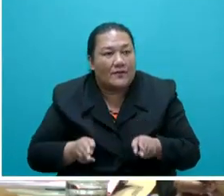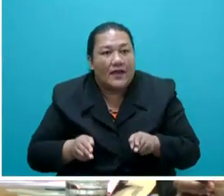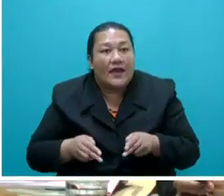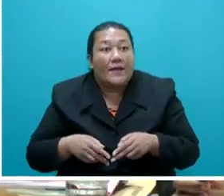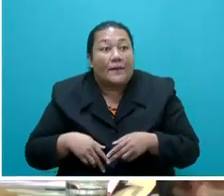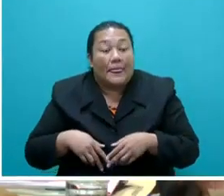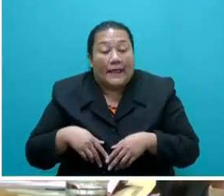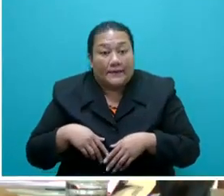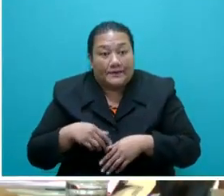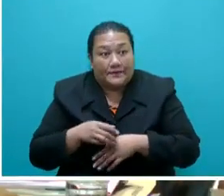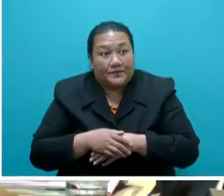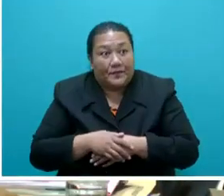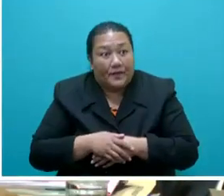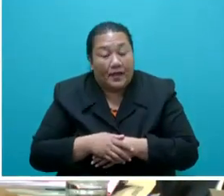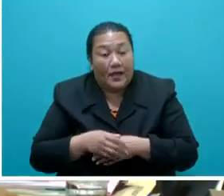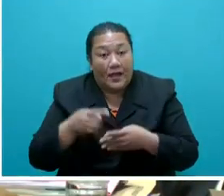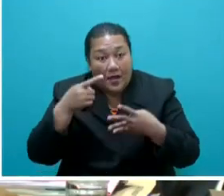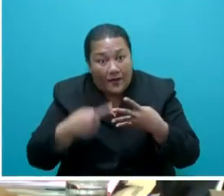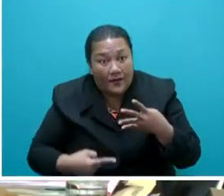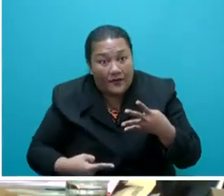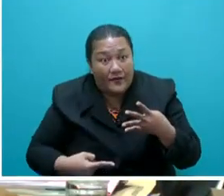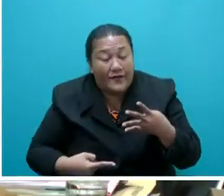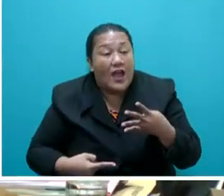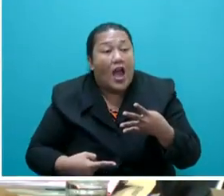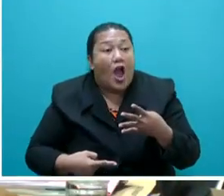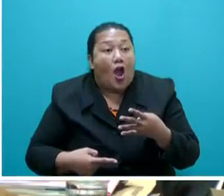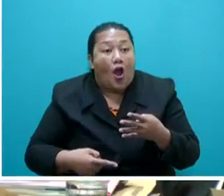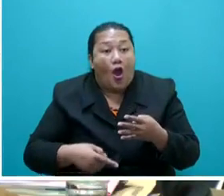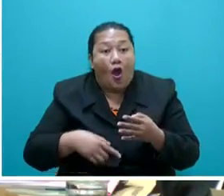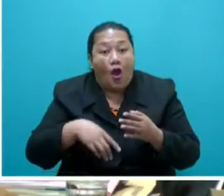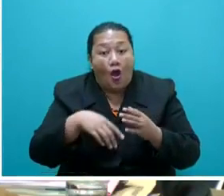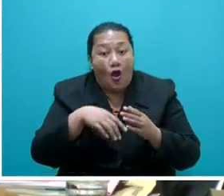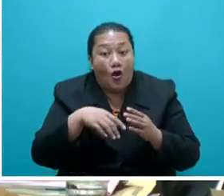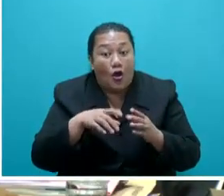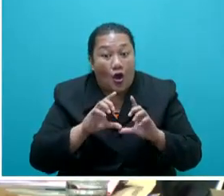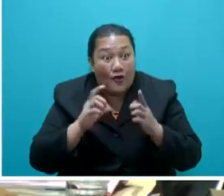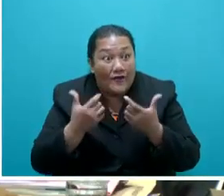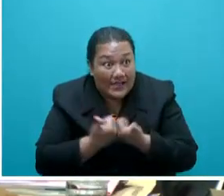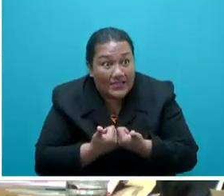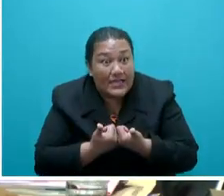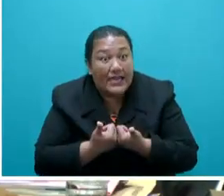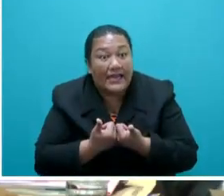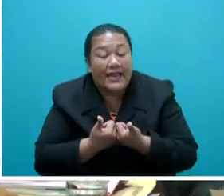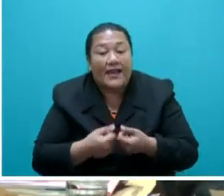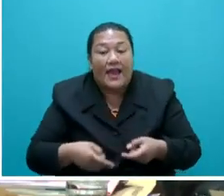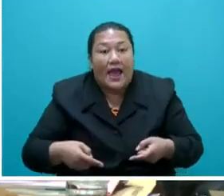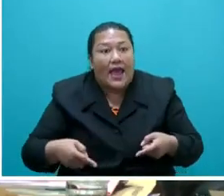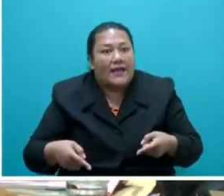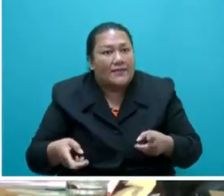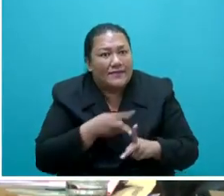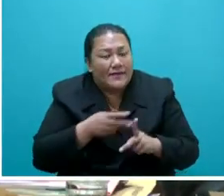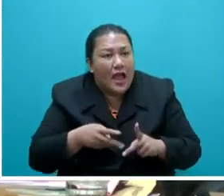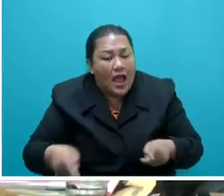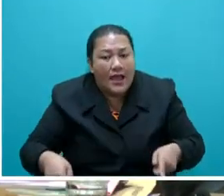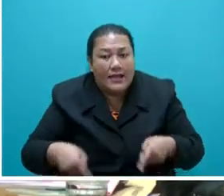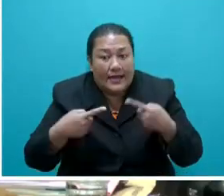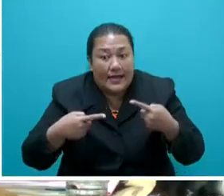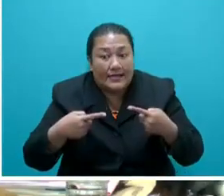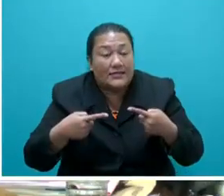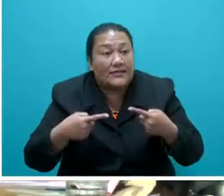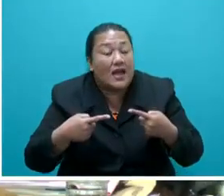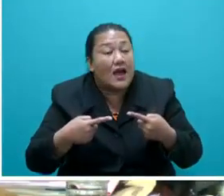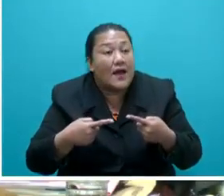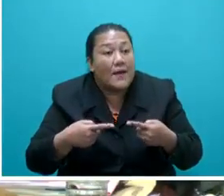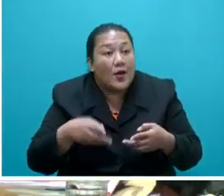them, namely the Convention on the Elimination of All Forms of Discrimination Against Women, or CEDAW, Convention on the Rights of the